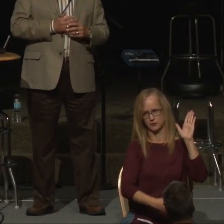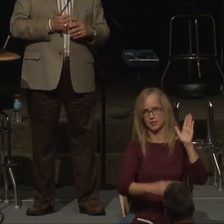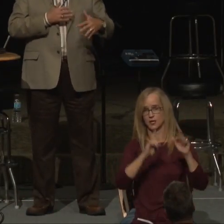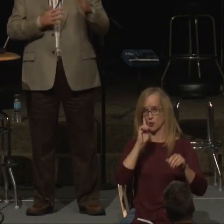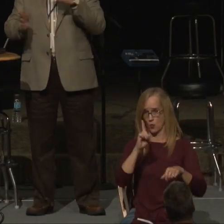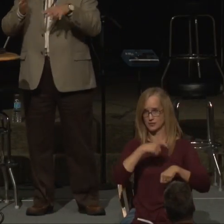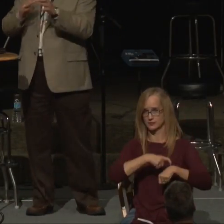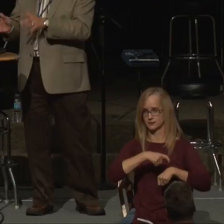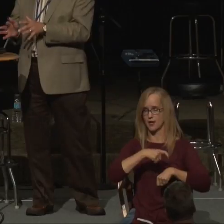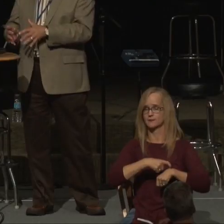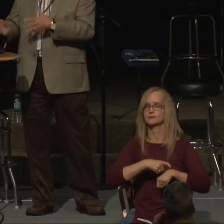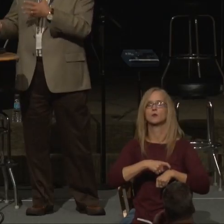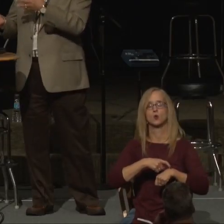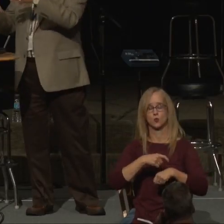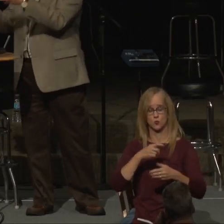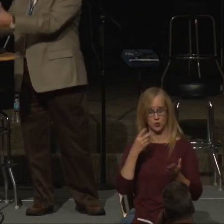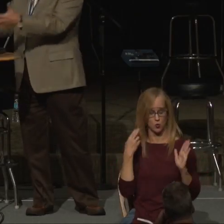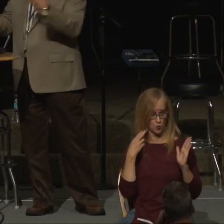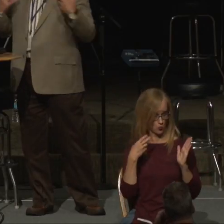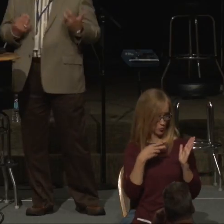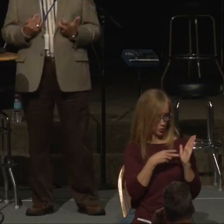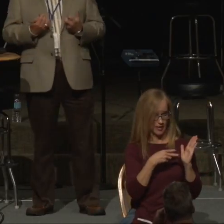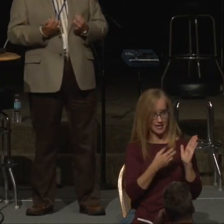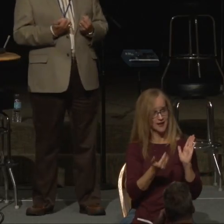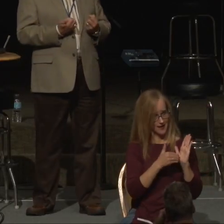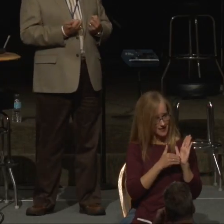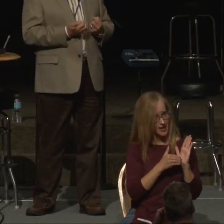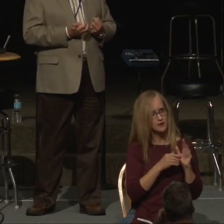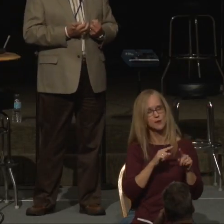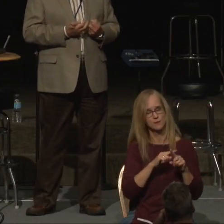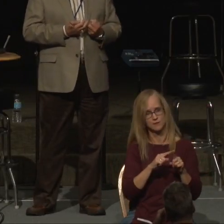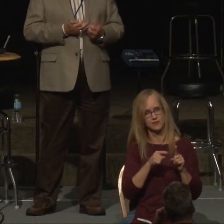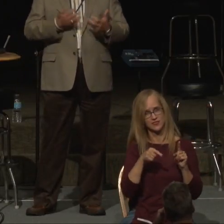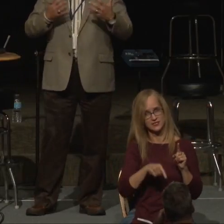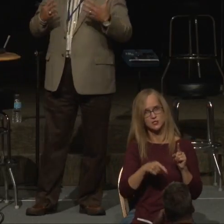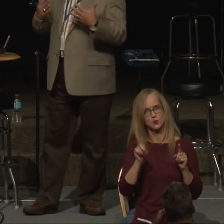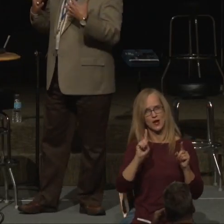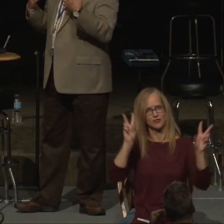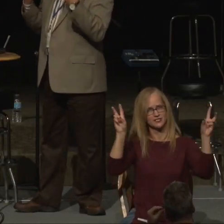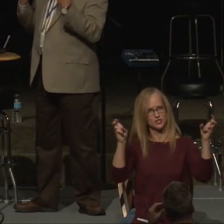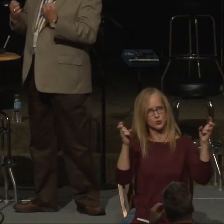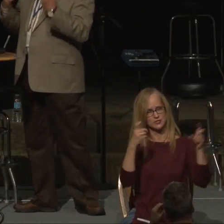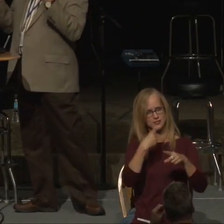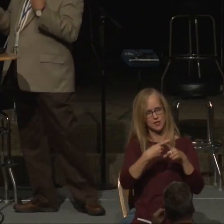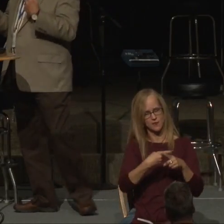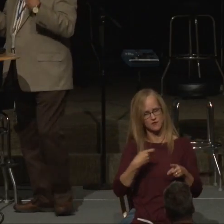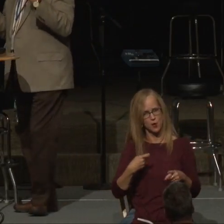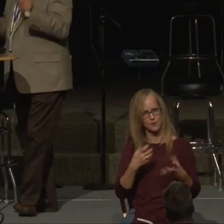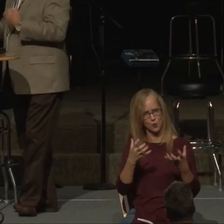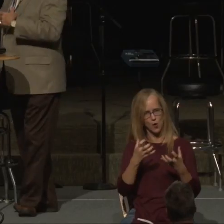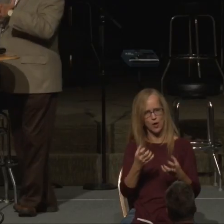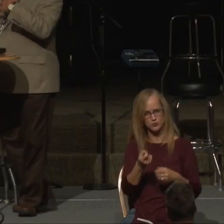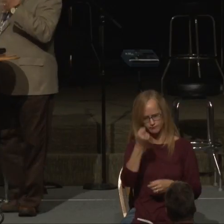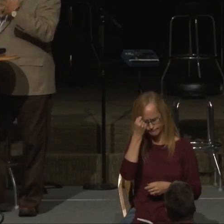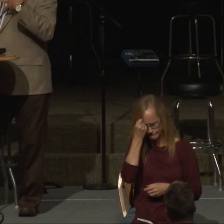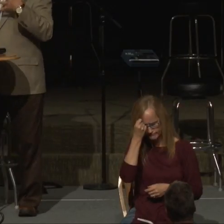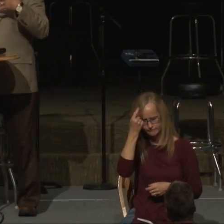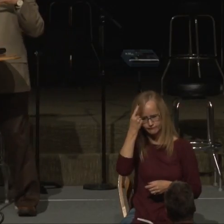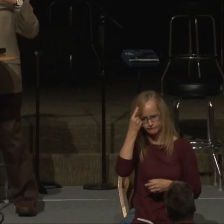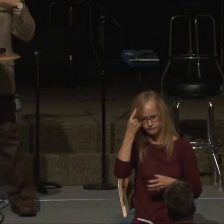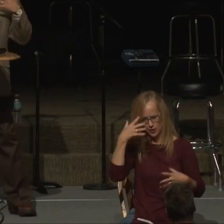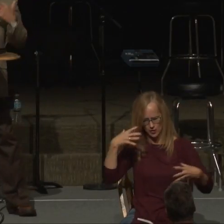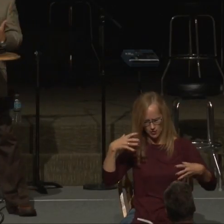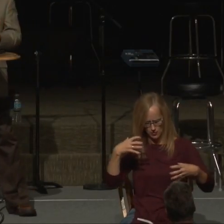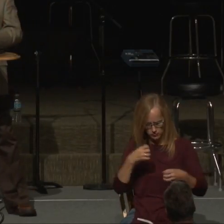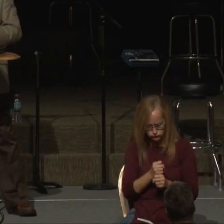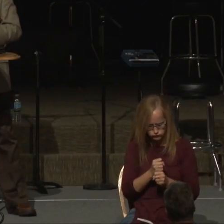all in one setting. We'll keep referring back to it because this is where the series is coming from. But today I want us to catch it all together in one